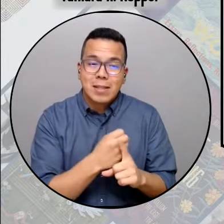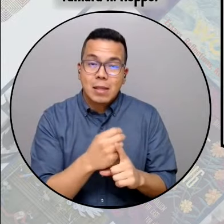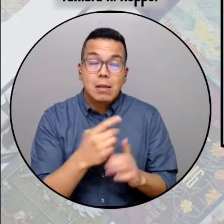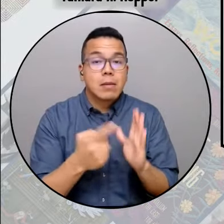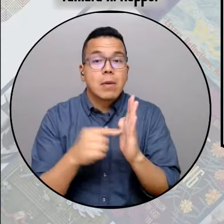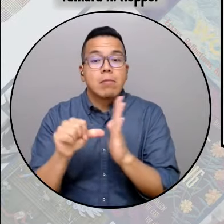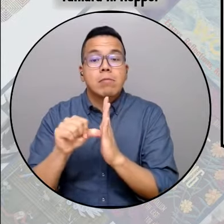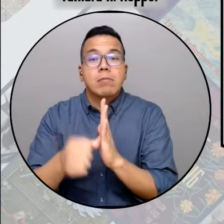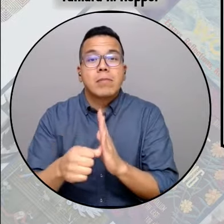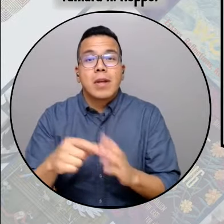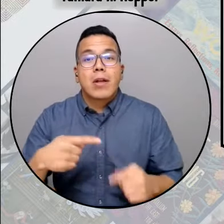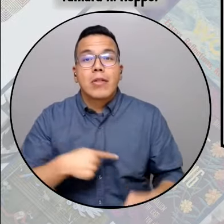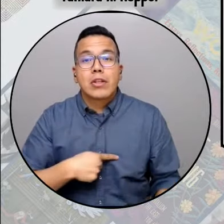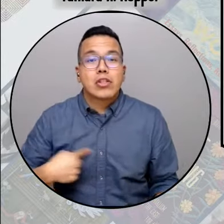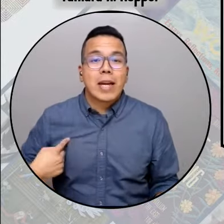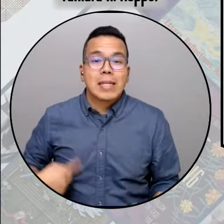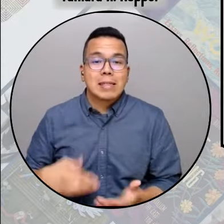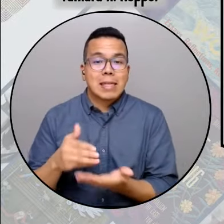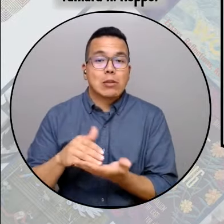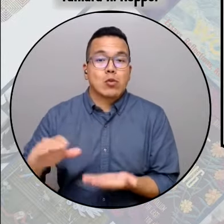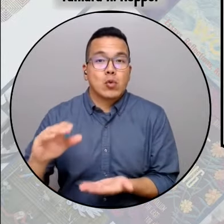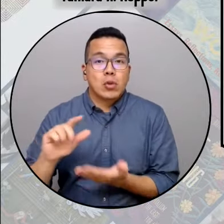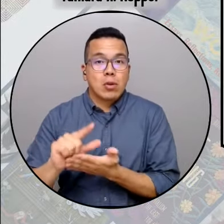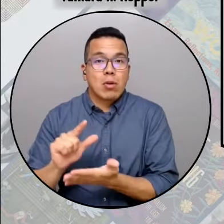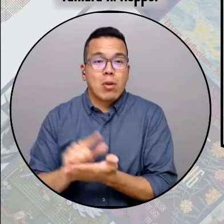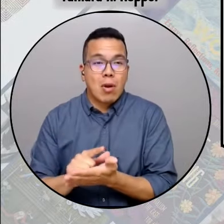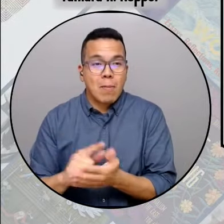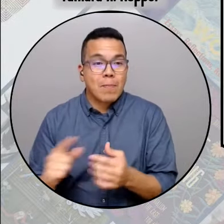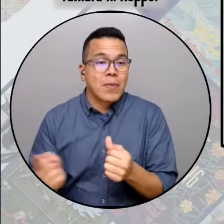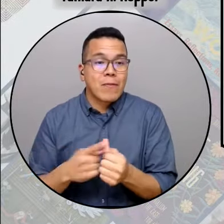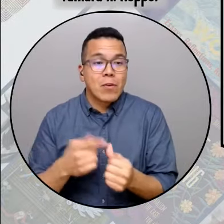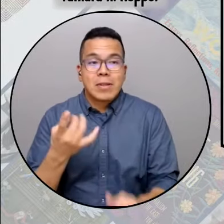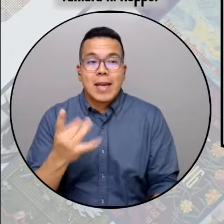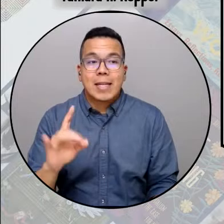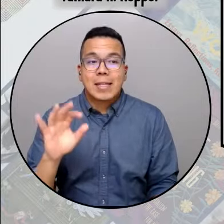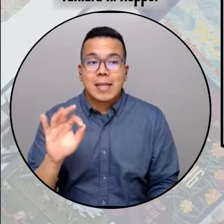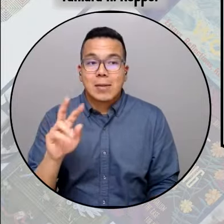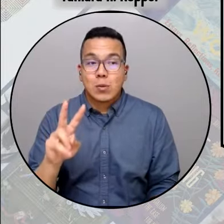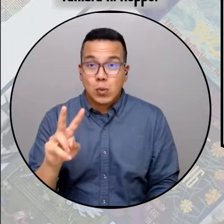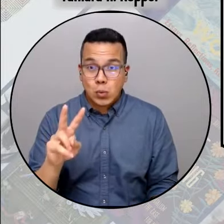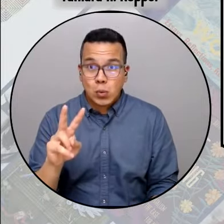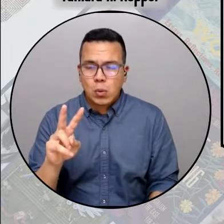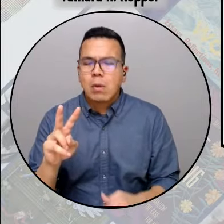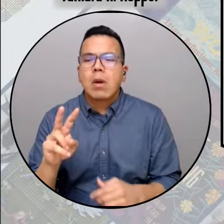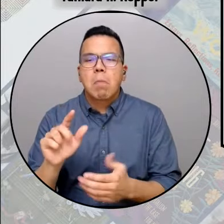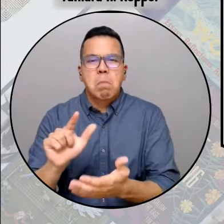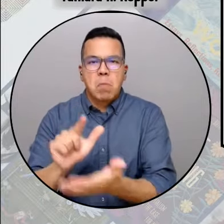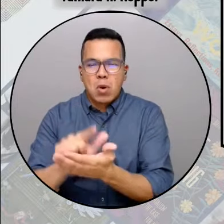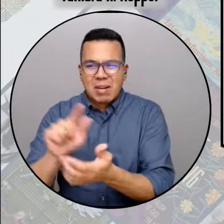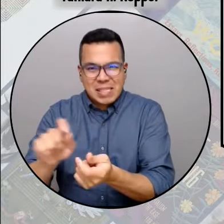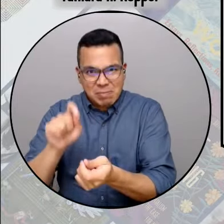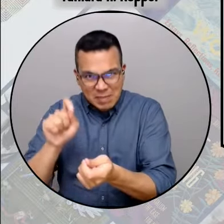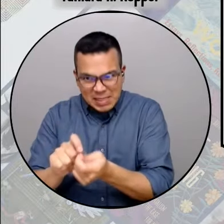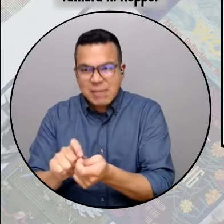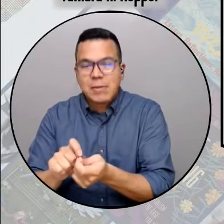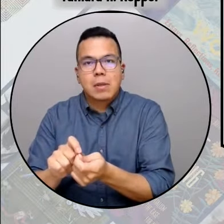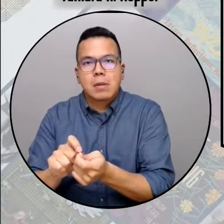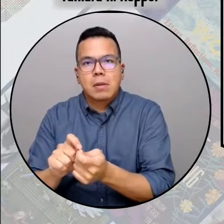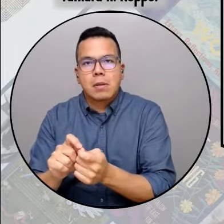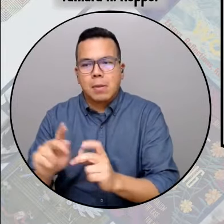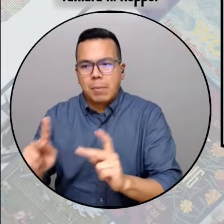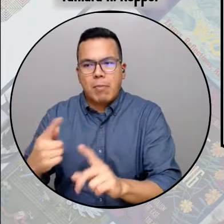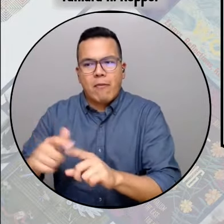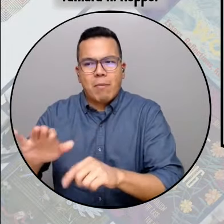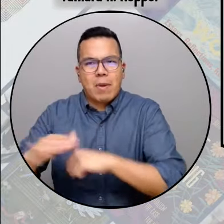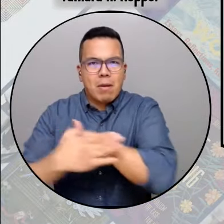Act, which was the first act in 1882 to bar specific nationality. Well, the Chinese Exclusion Act